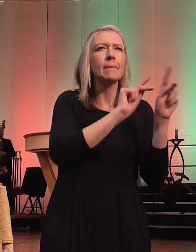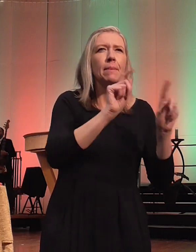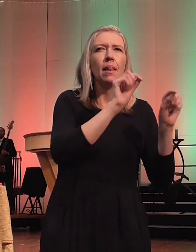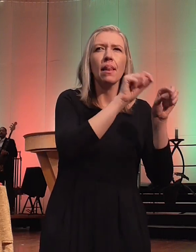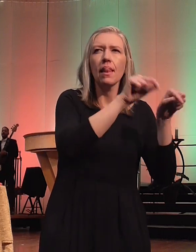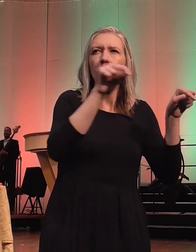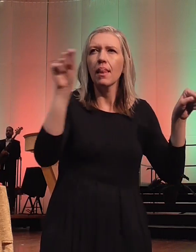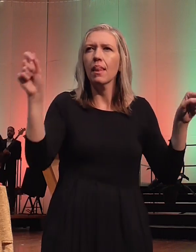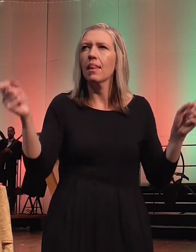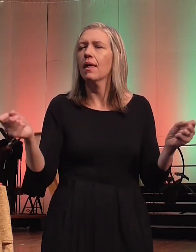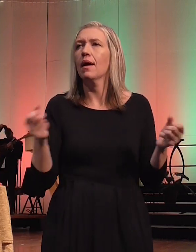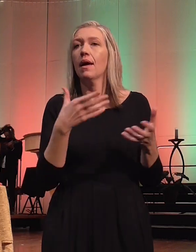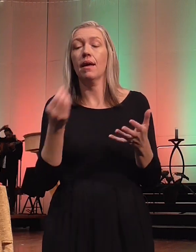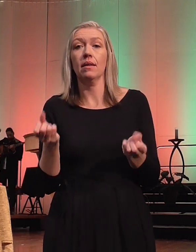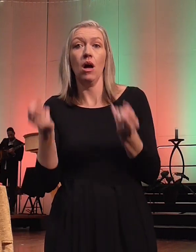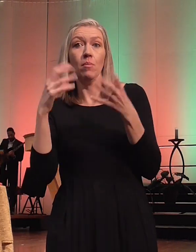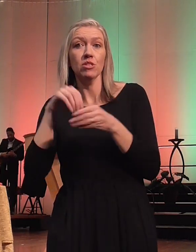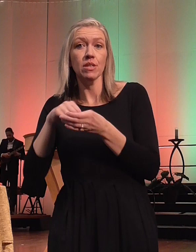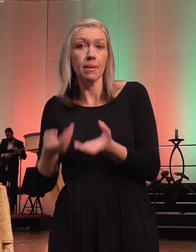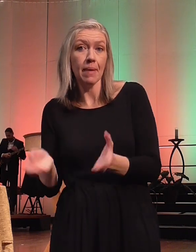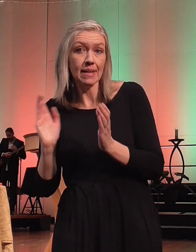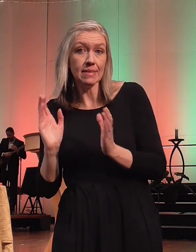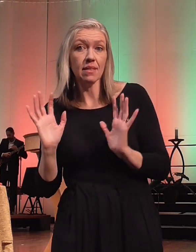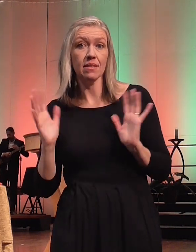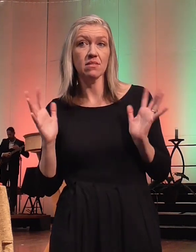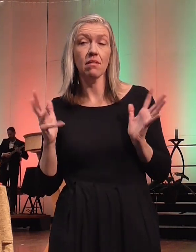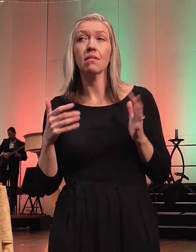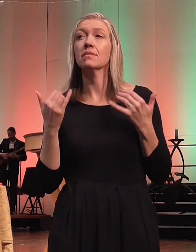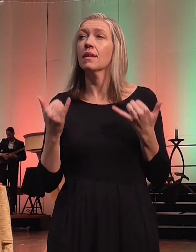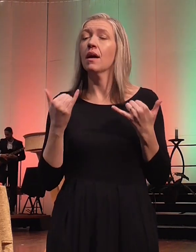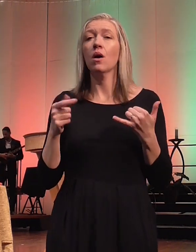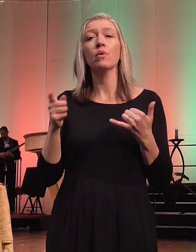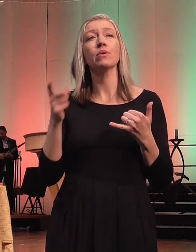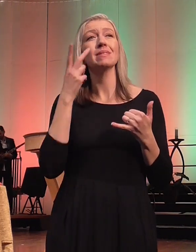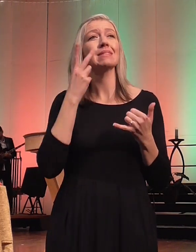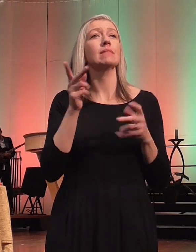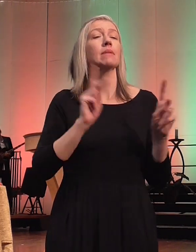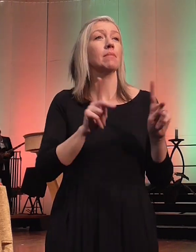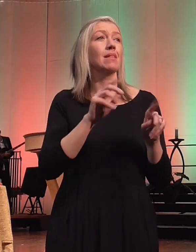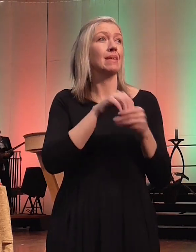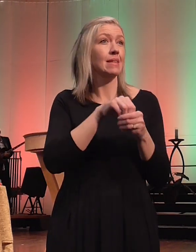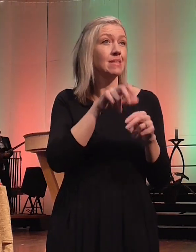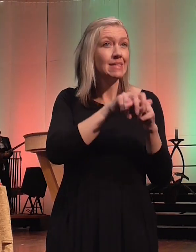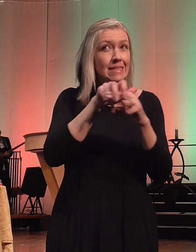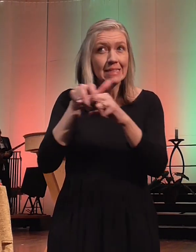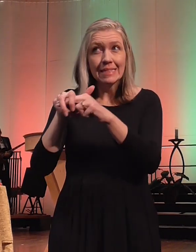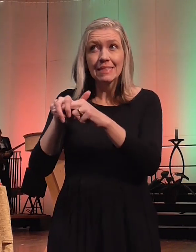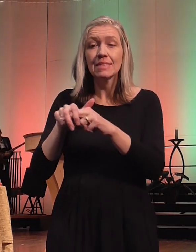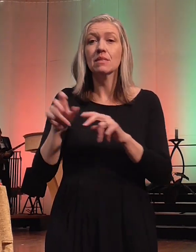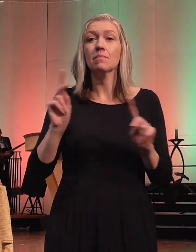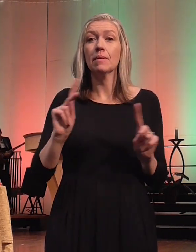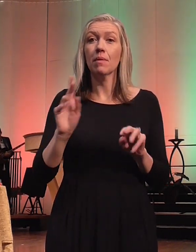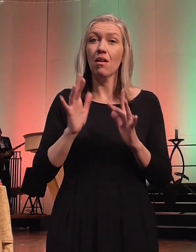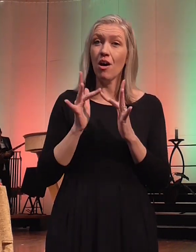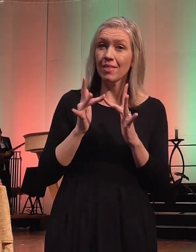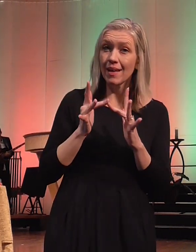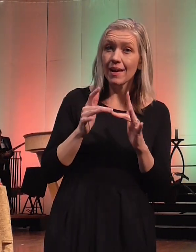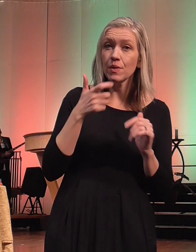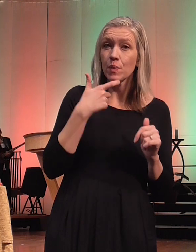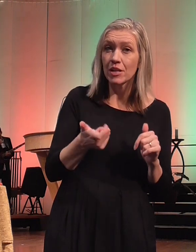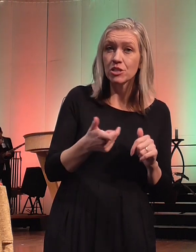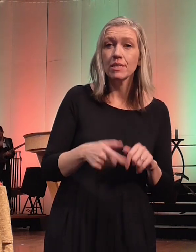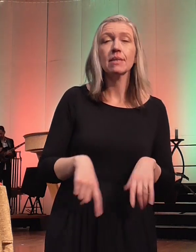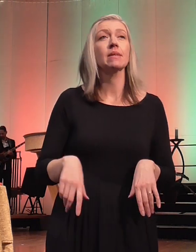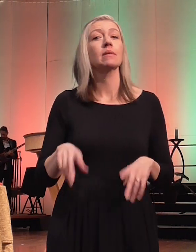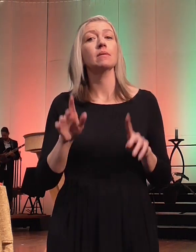the baskets, and that would be it. Today, you count all the people in the seats, everyone watching live online, everyone who watches within a 24-hour period online,